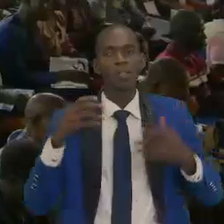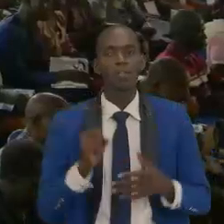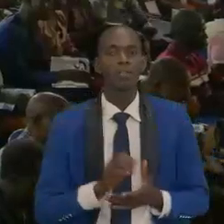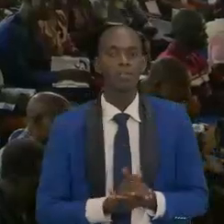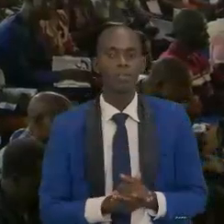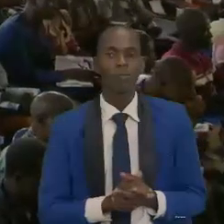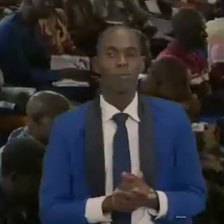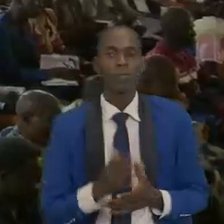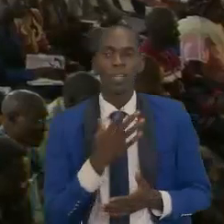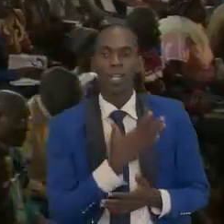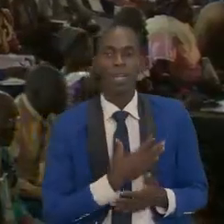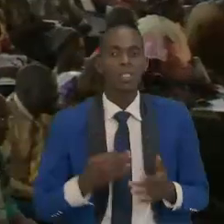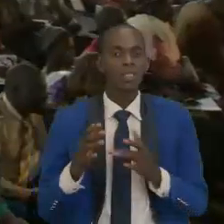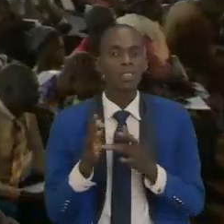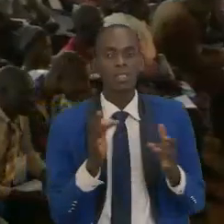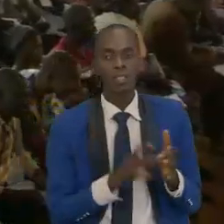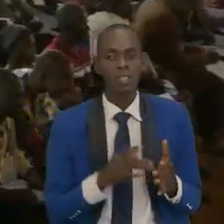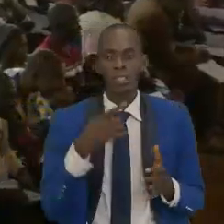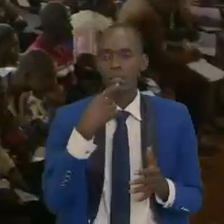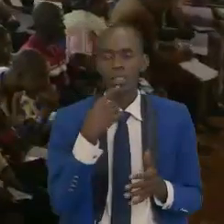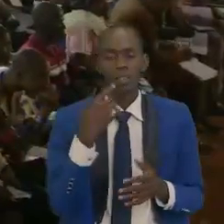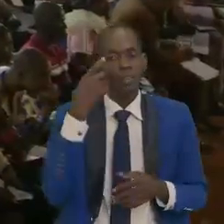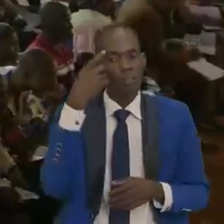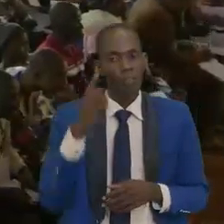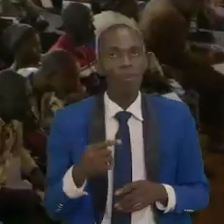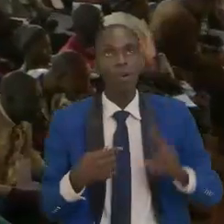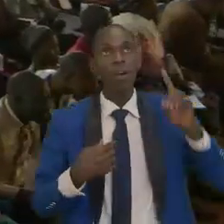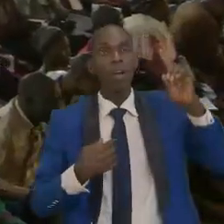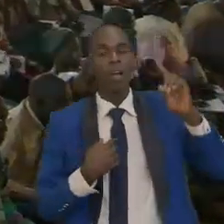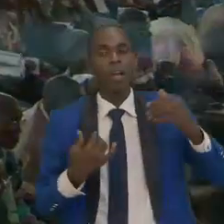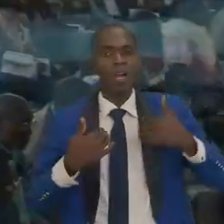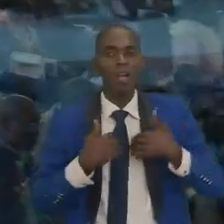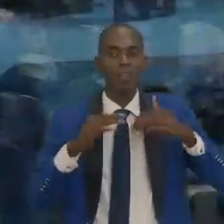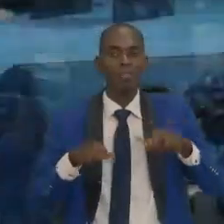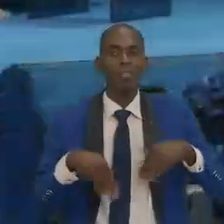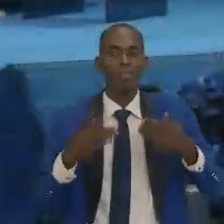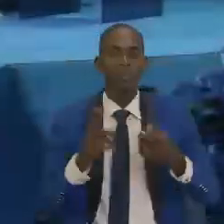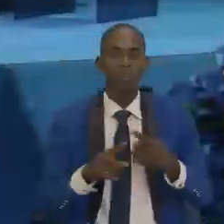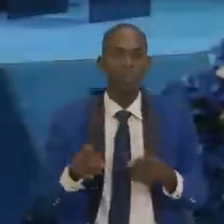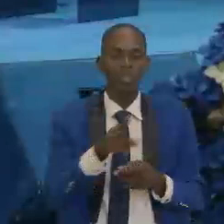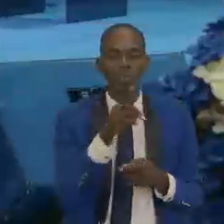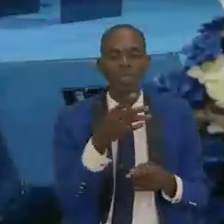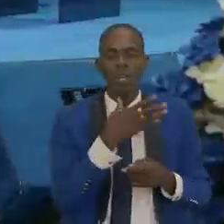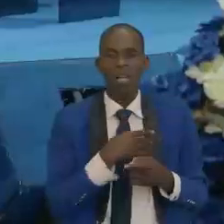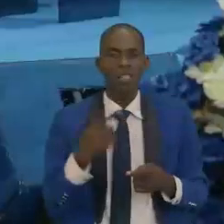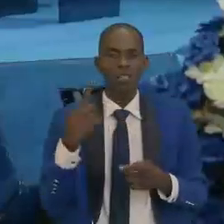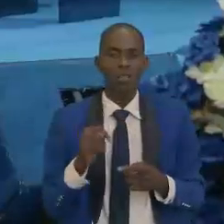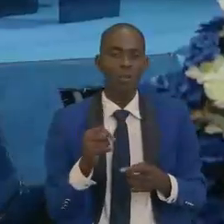And Jesus said, for I have given unto them the words that thou givest